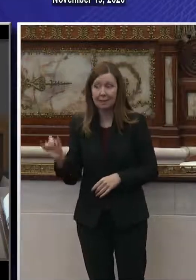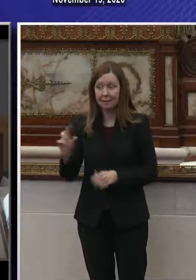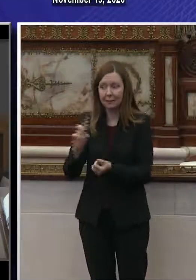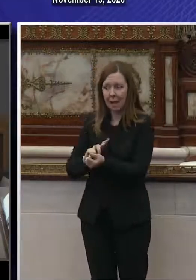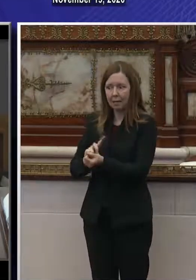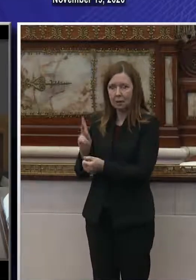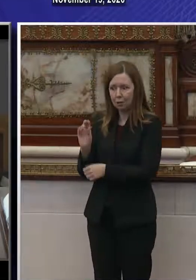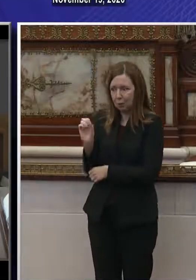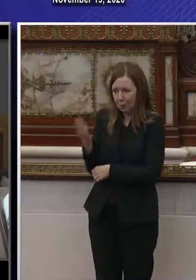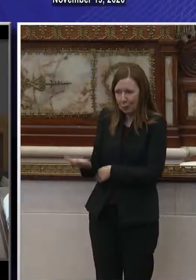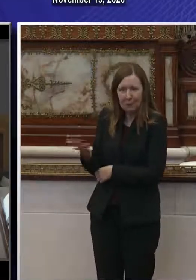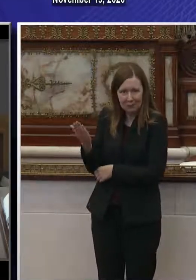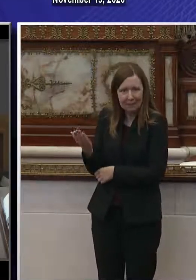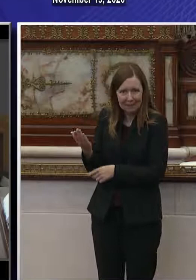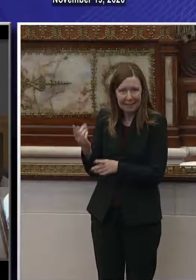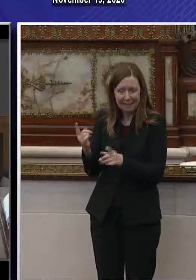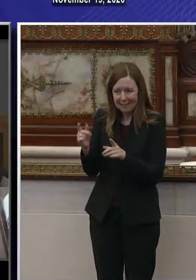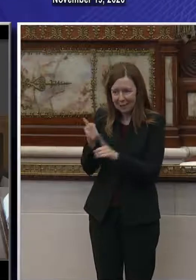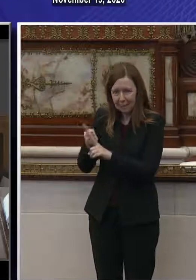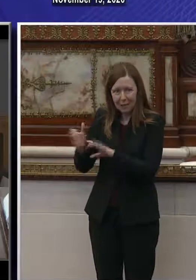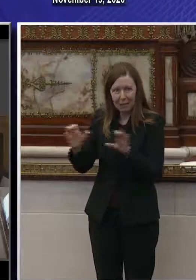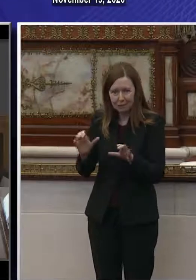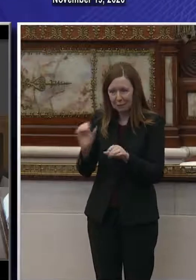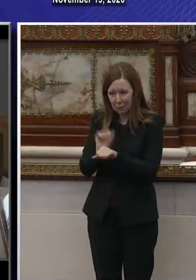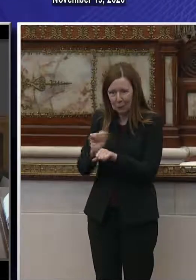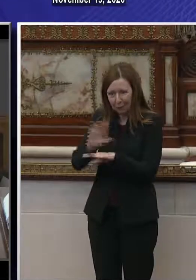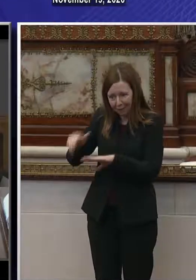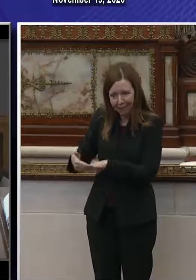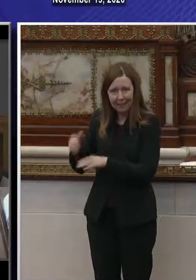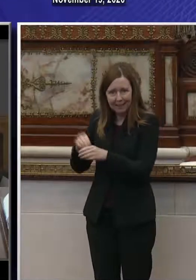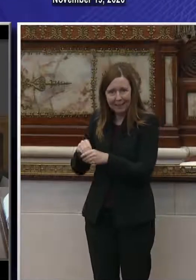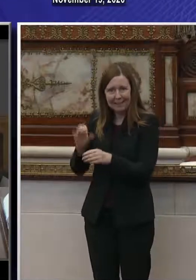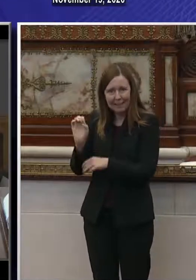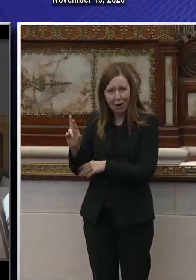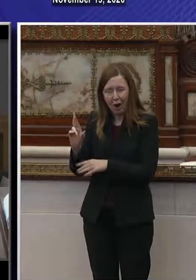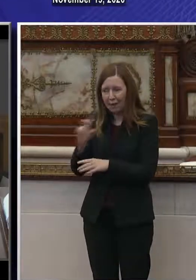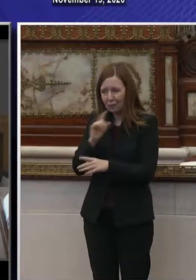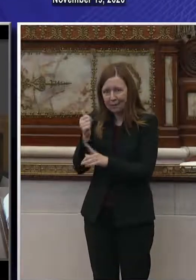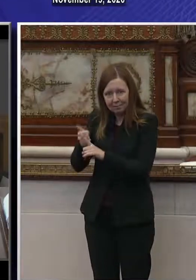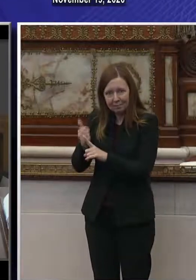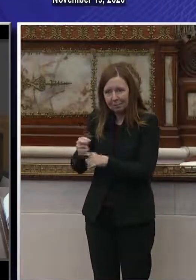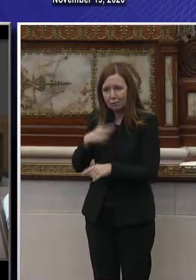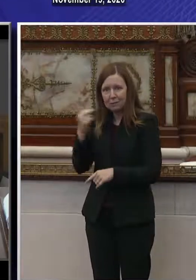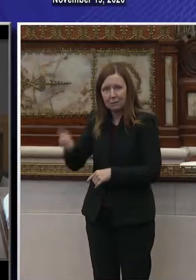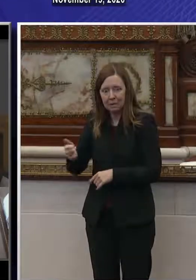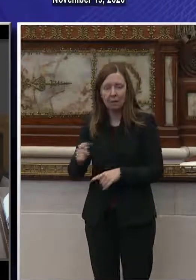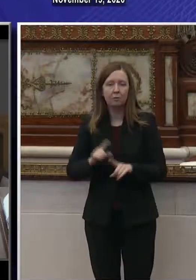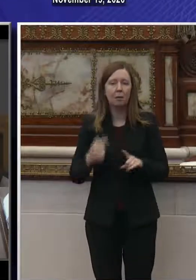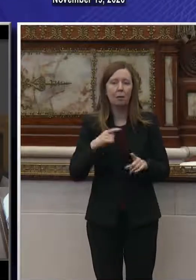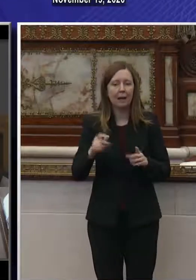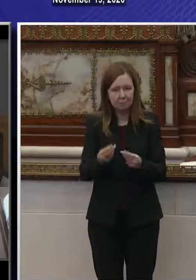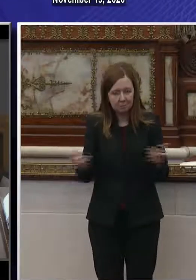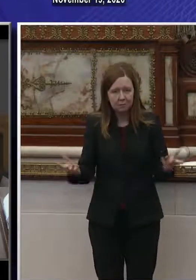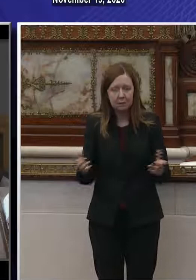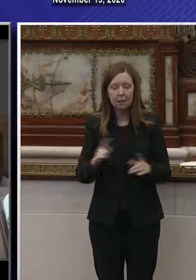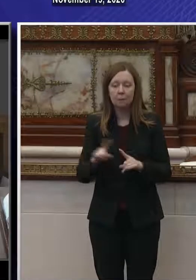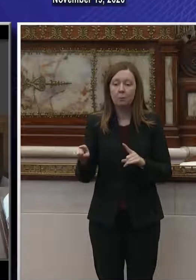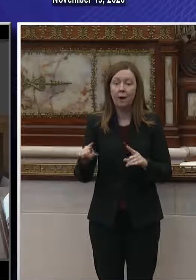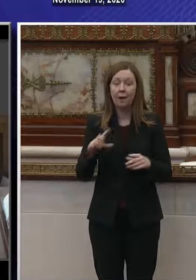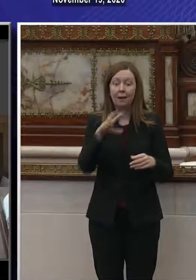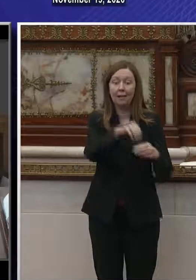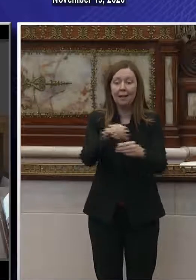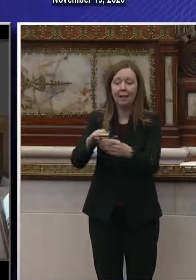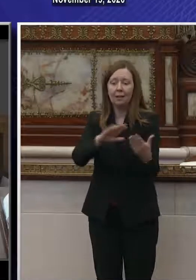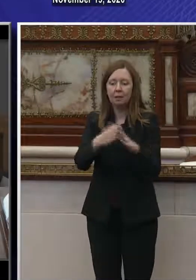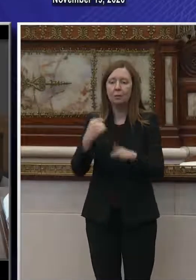Dr. Koo, who are doing shifts in the ER and putting themselves on the line. We have to be able to give it to them, but when we get into the community, we